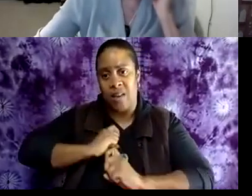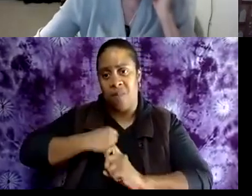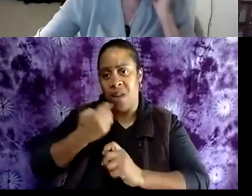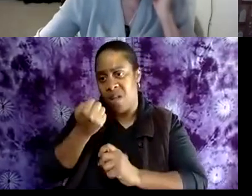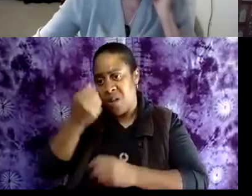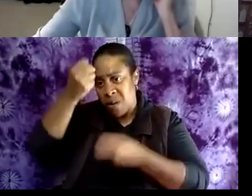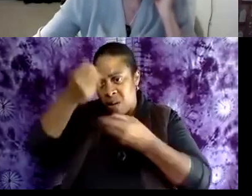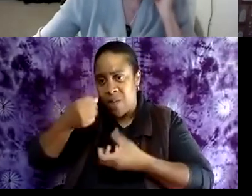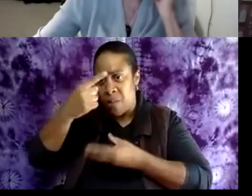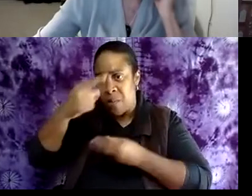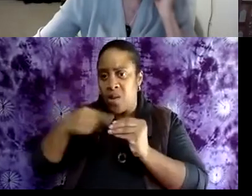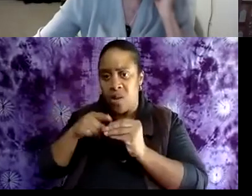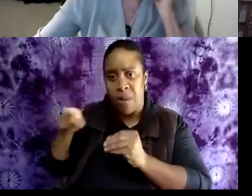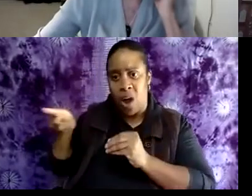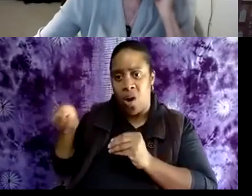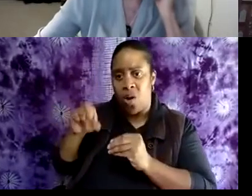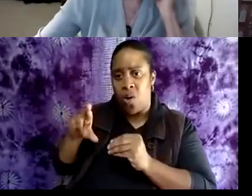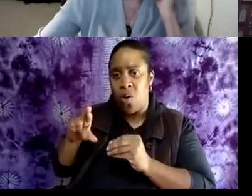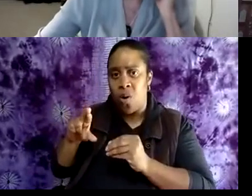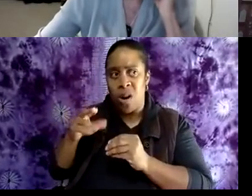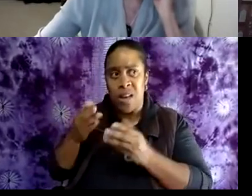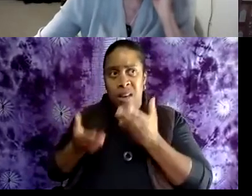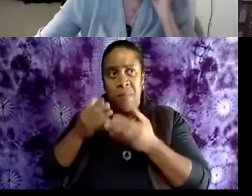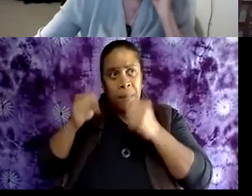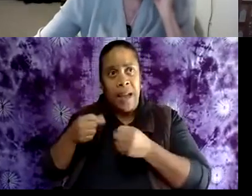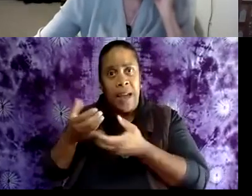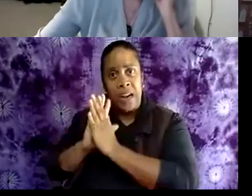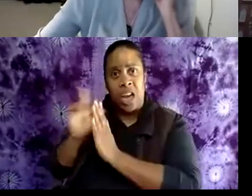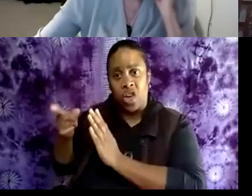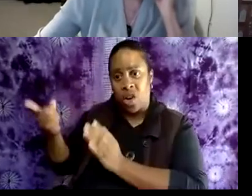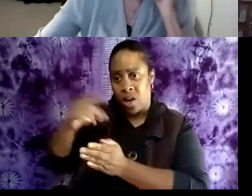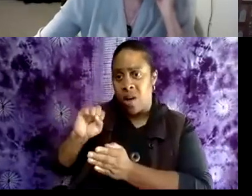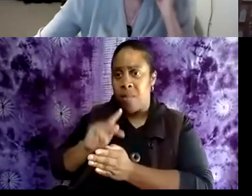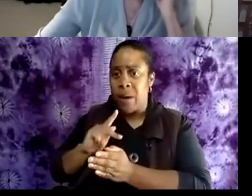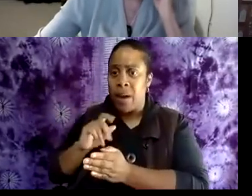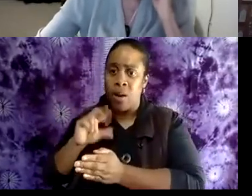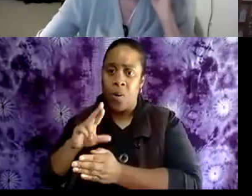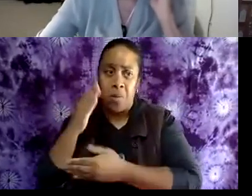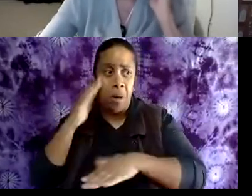if I could ask her to come back, or I don't know.